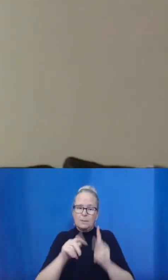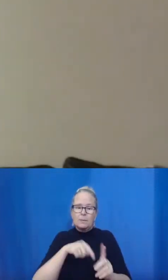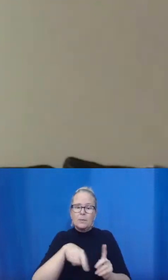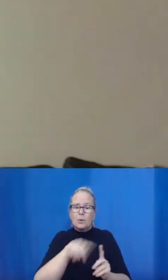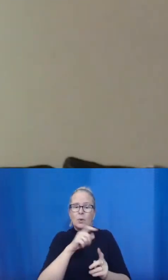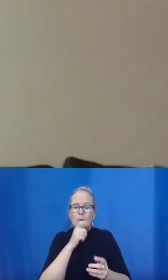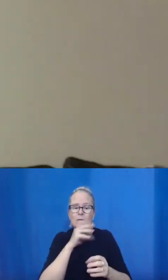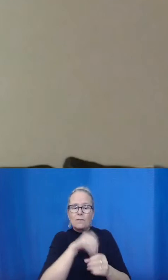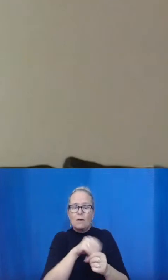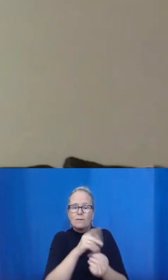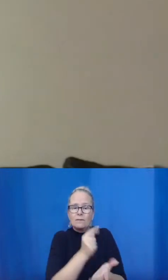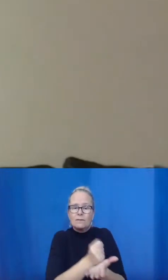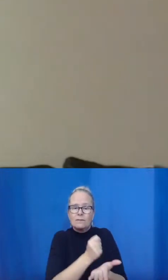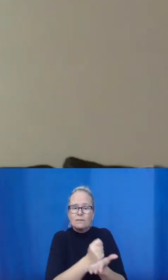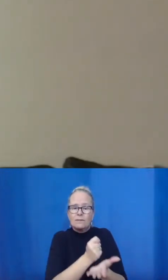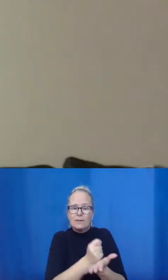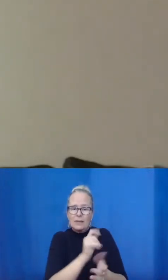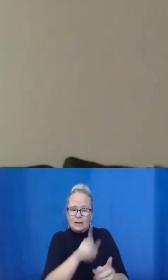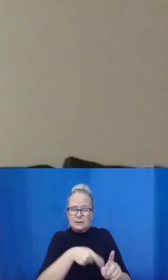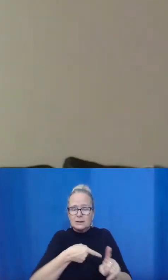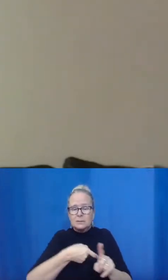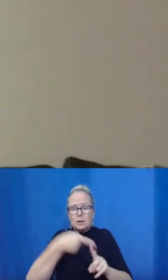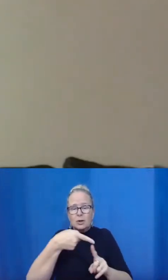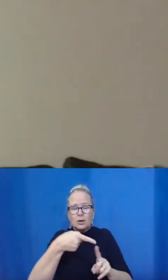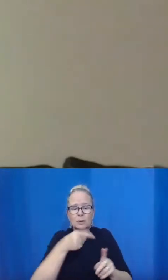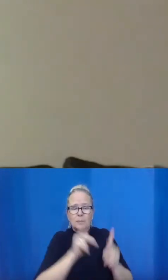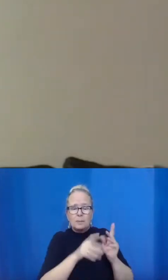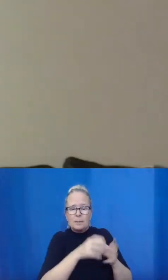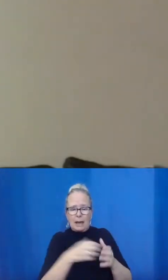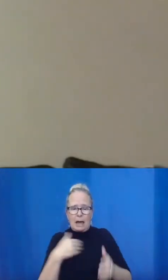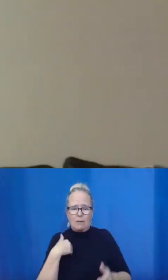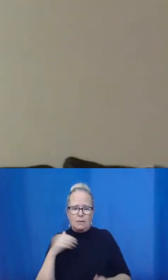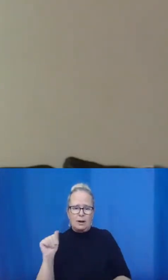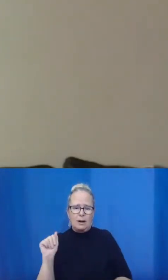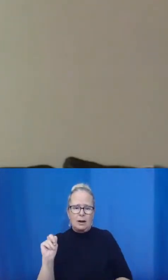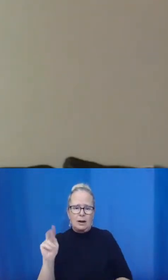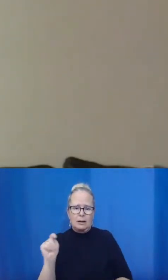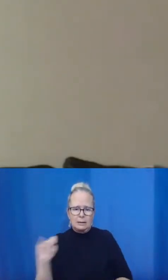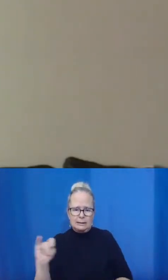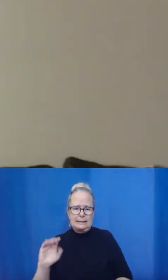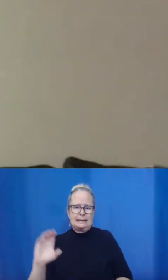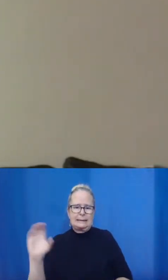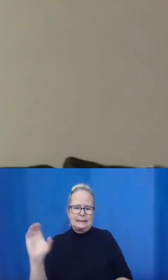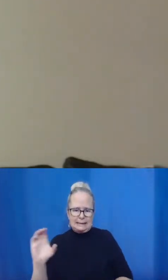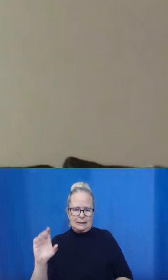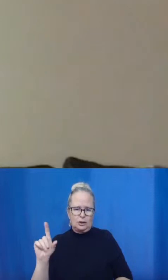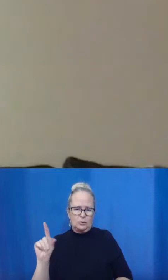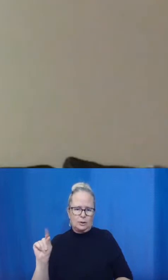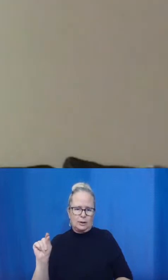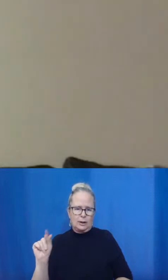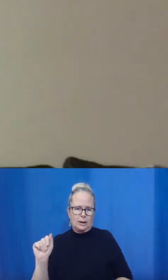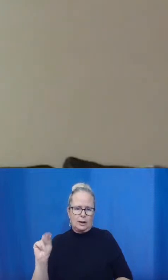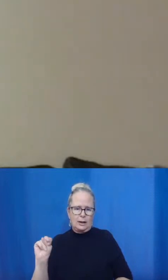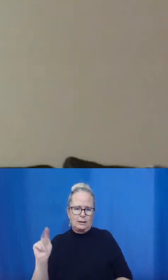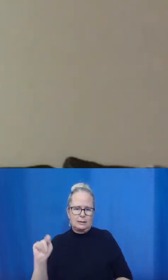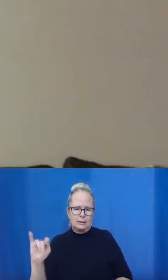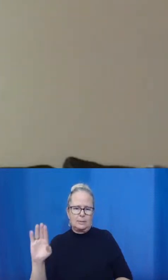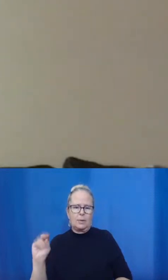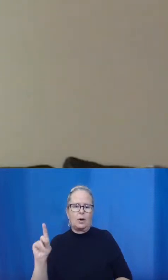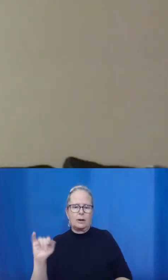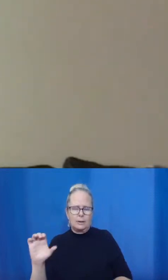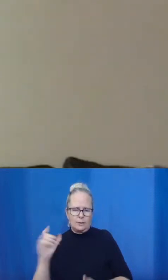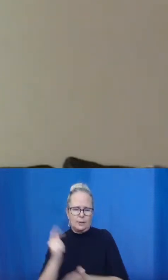about 850 patients in Alberta. So it is a large number, and actually it's even bigger than that,